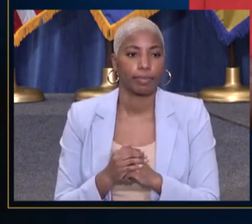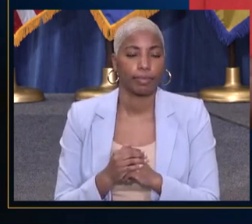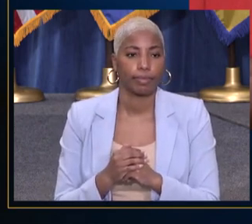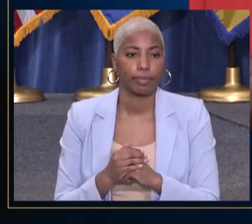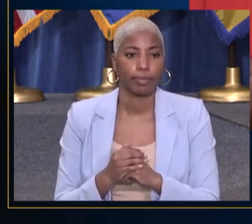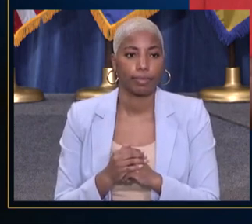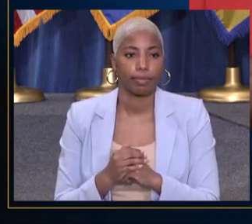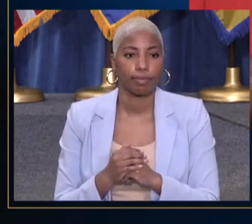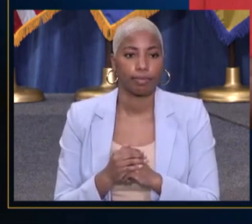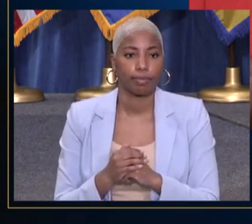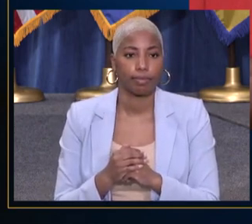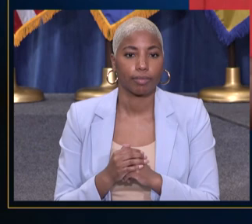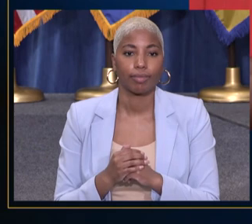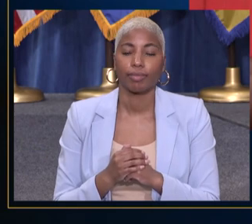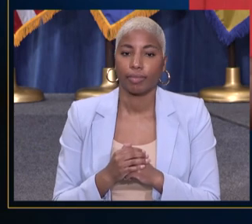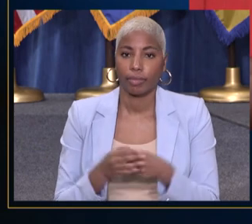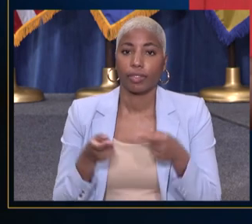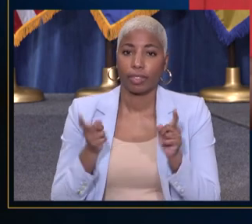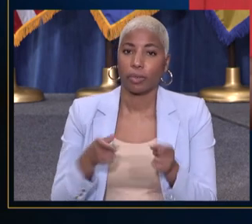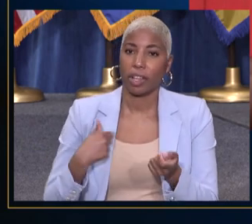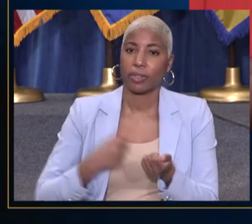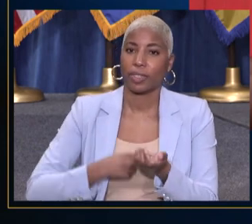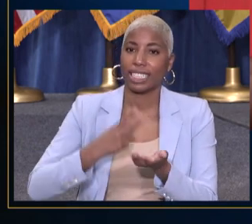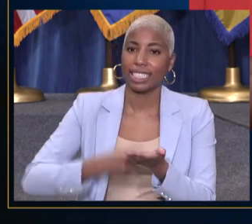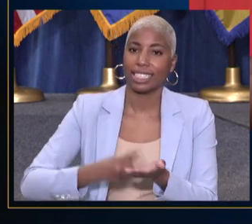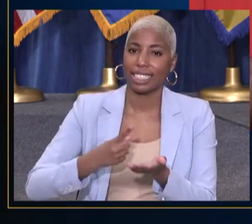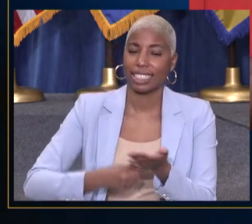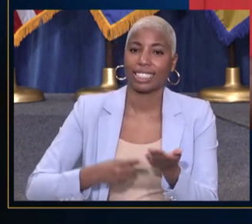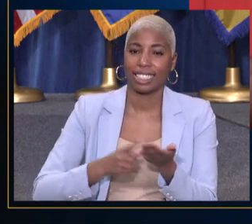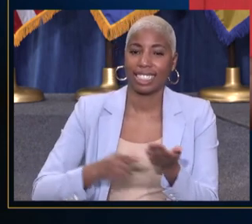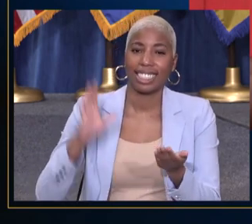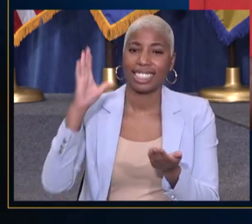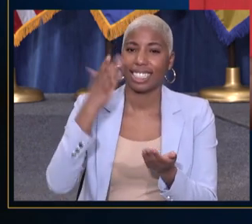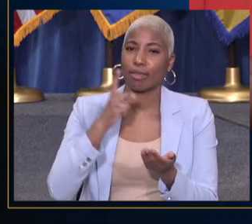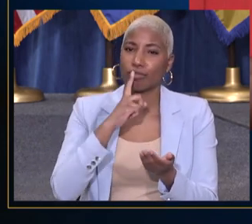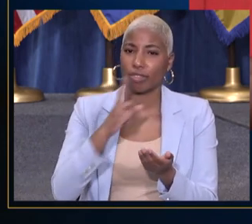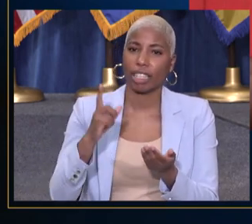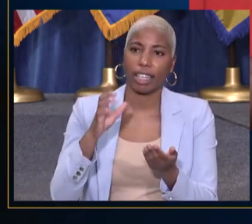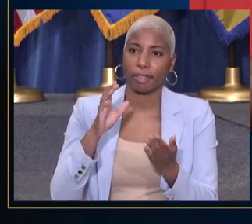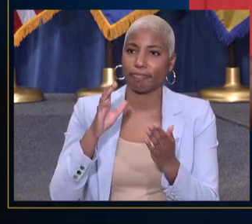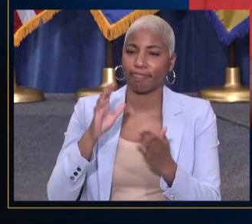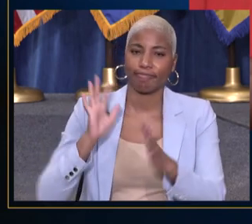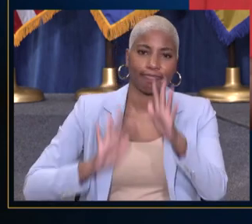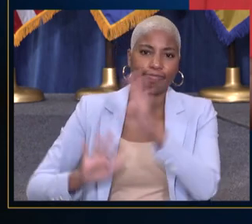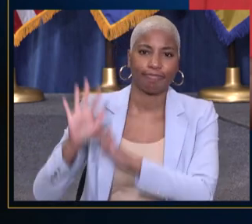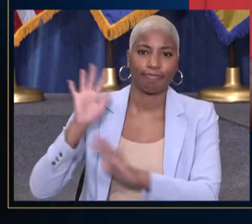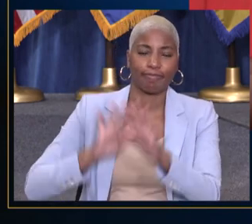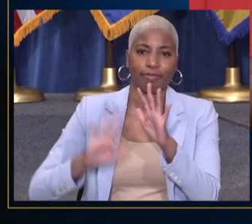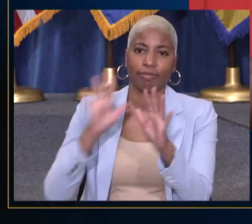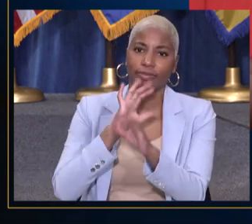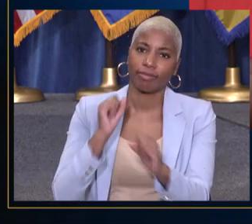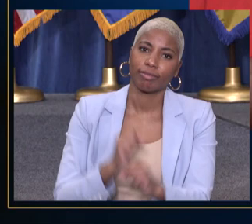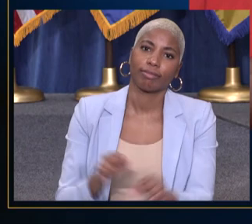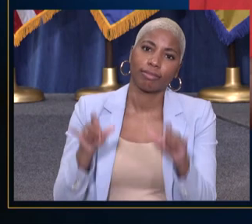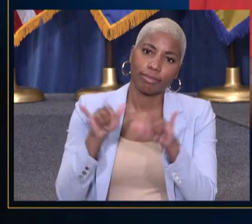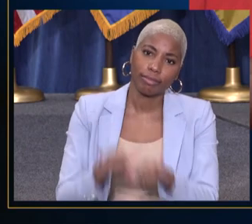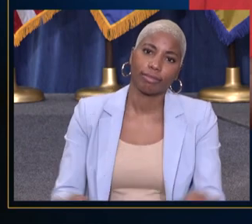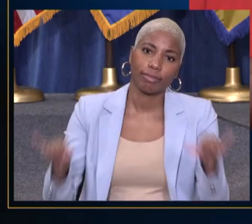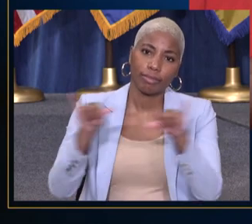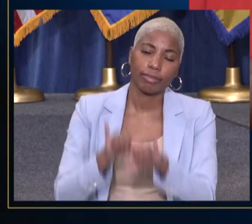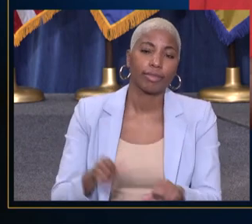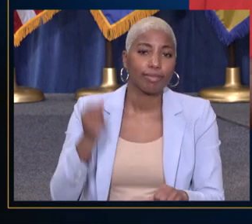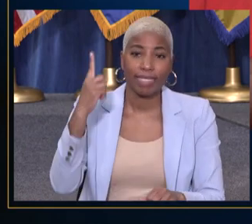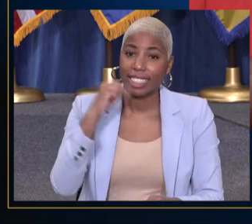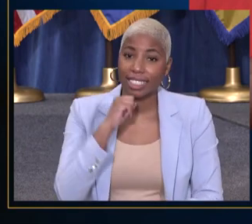discussing it seems sort of very esoteric, but it's not. When you think of the interactions